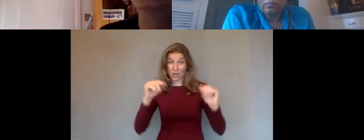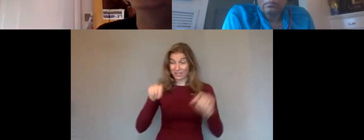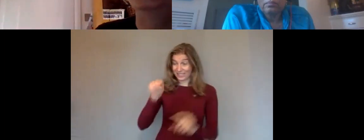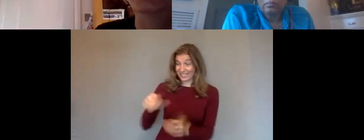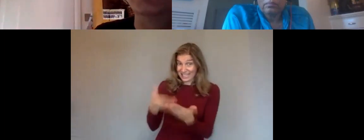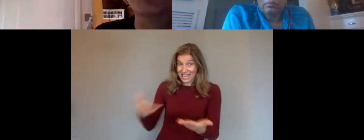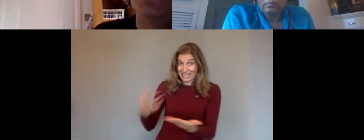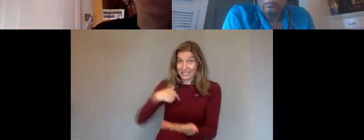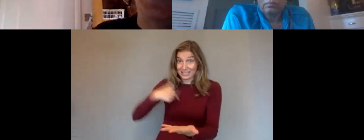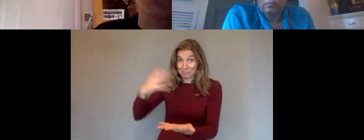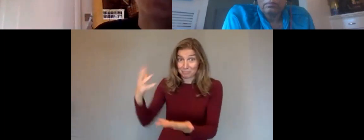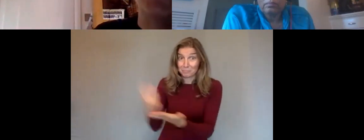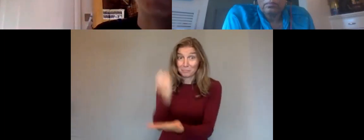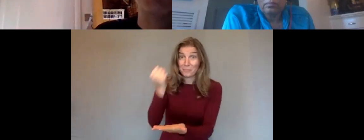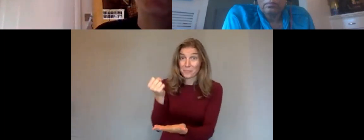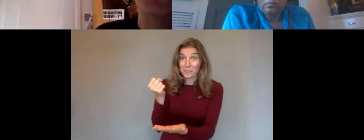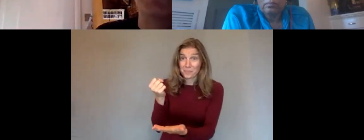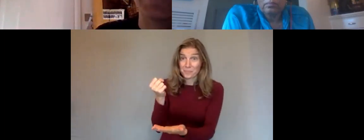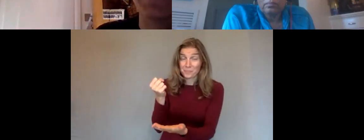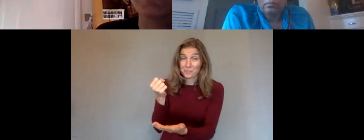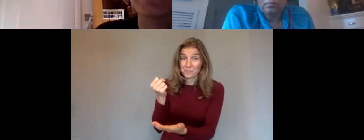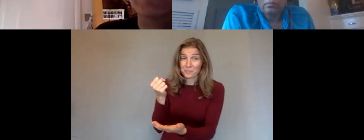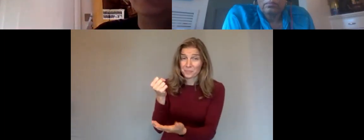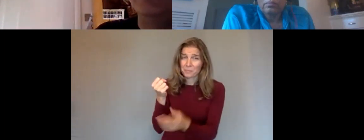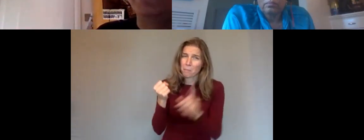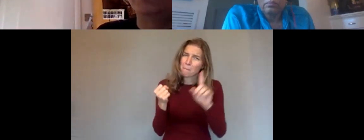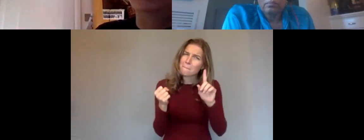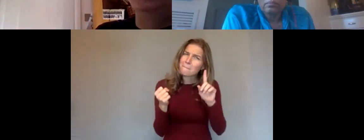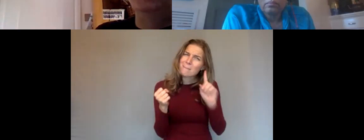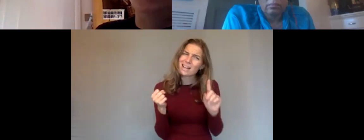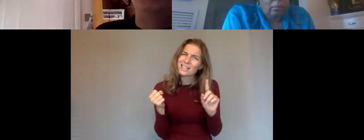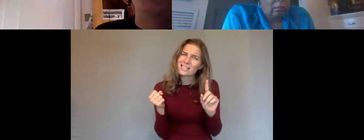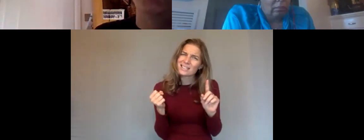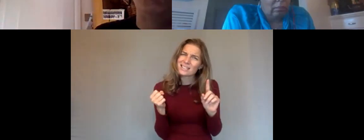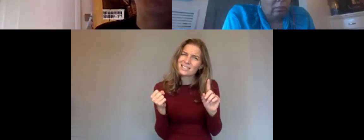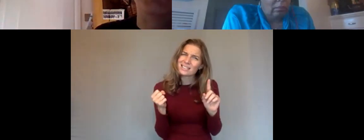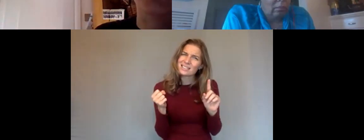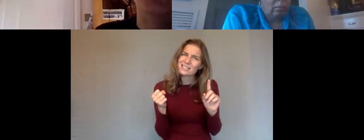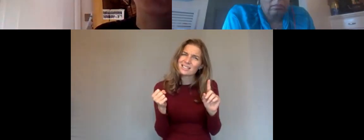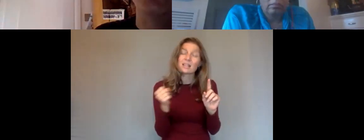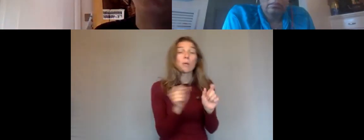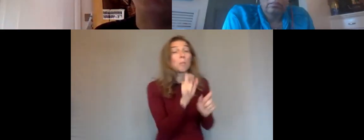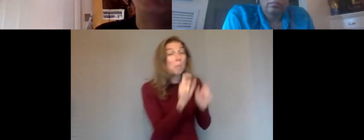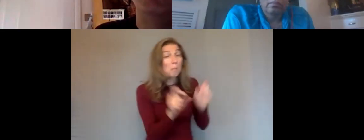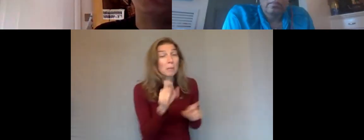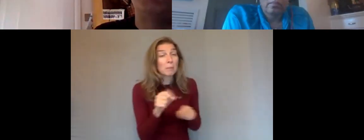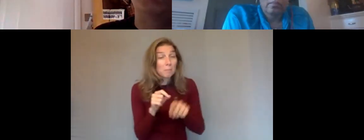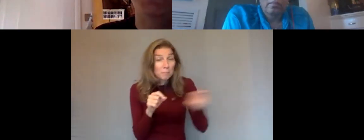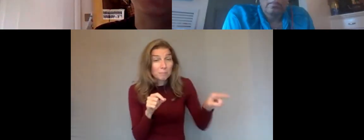stuff. I would also say, bizarrely, that for those people with the